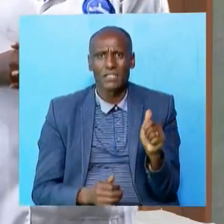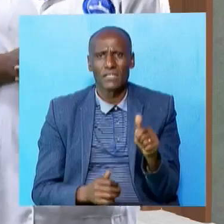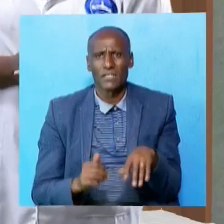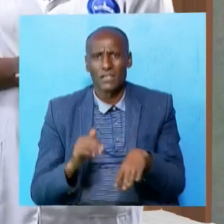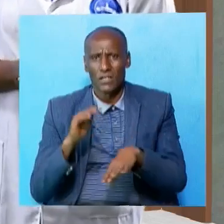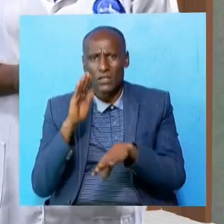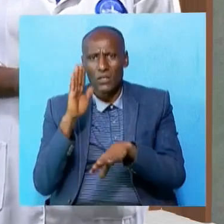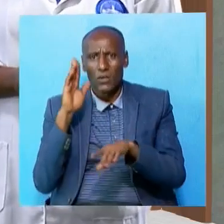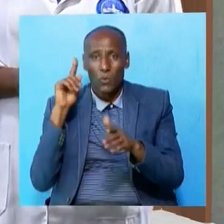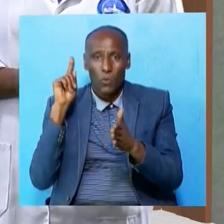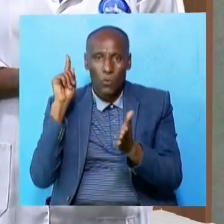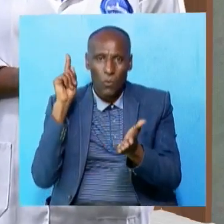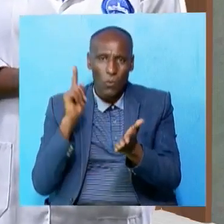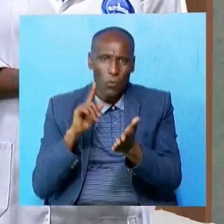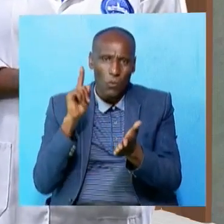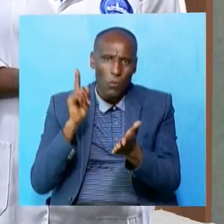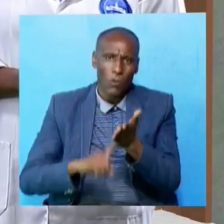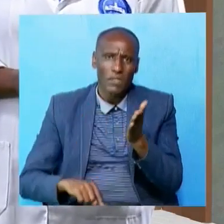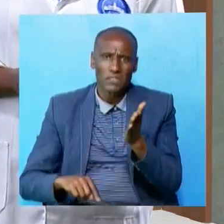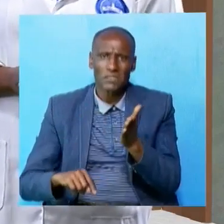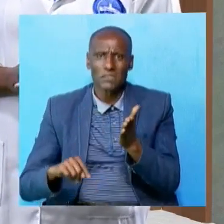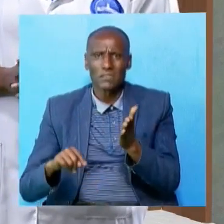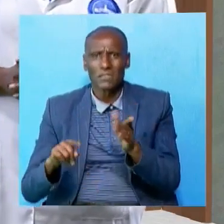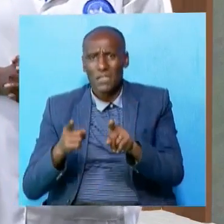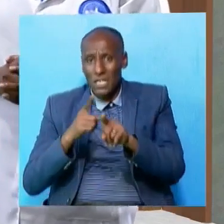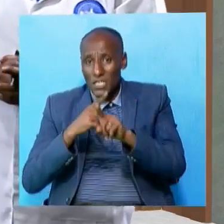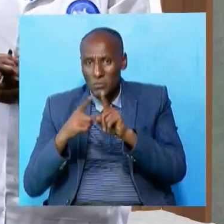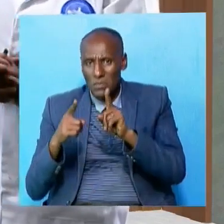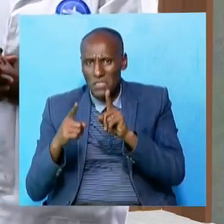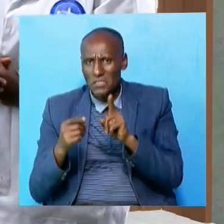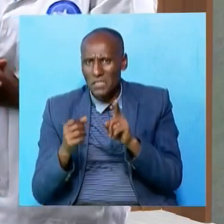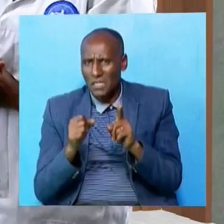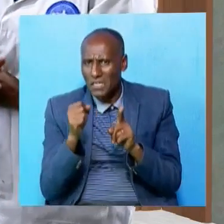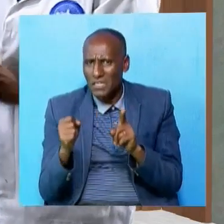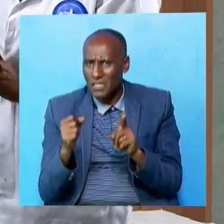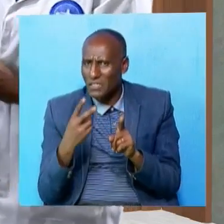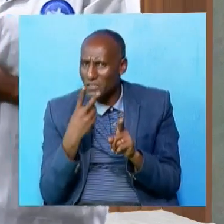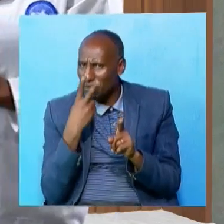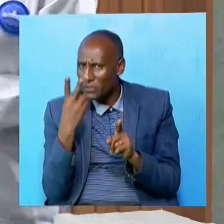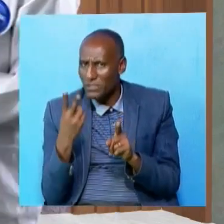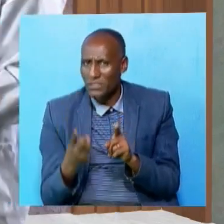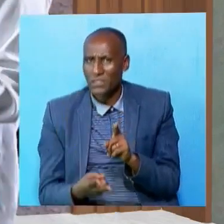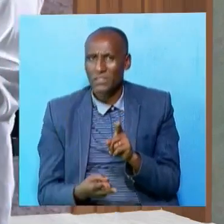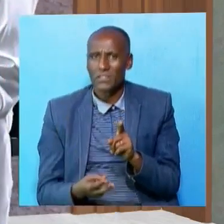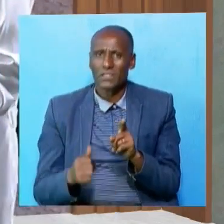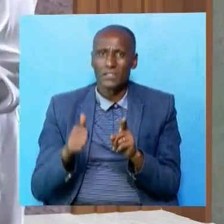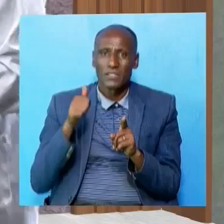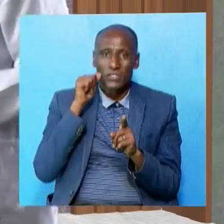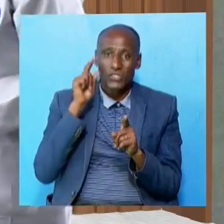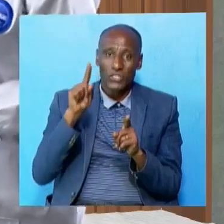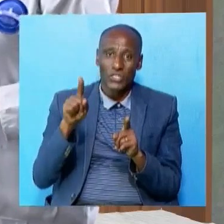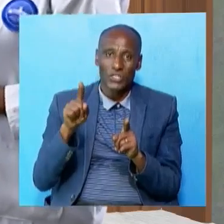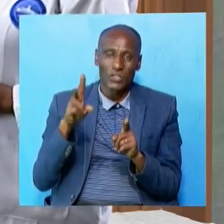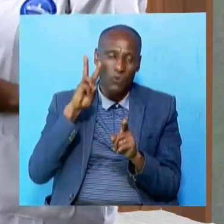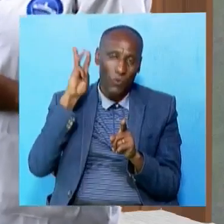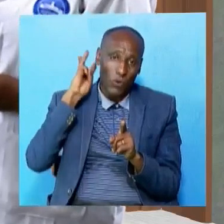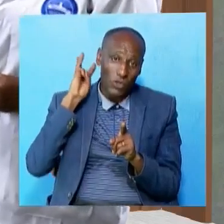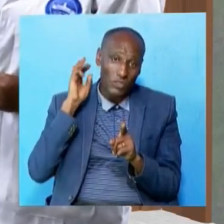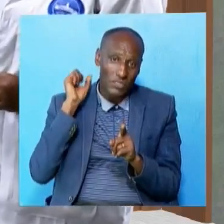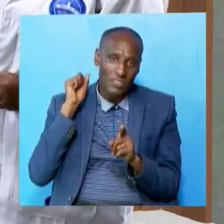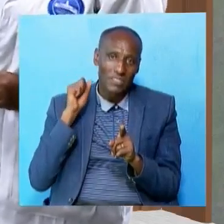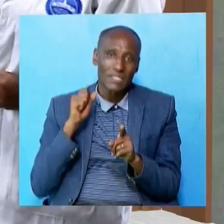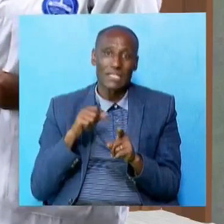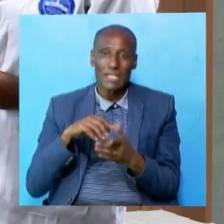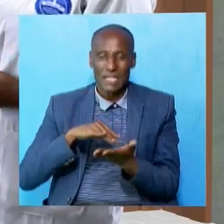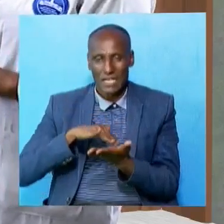that you notice in the sentence. Let me give you a few seconds. The first one. She was reading when the